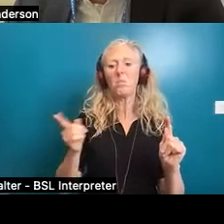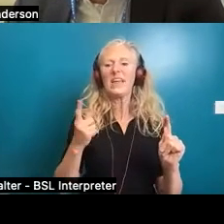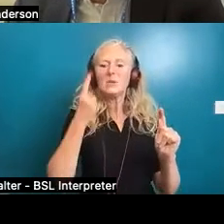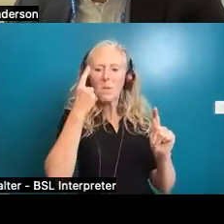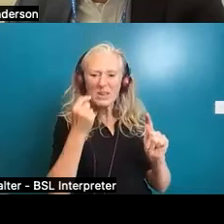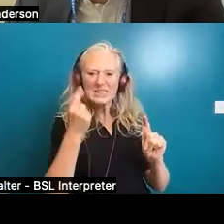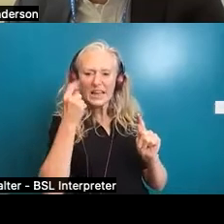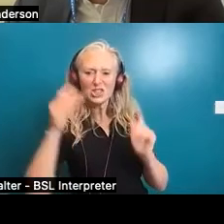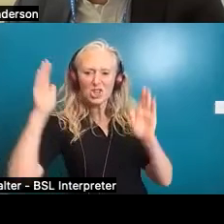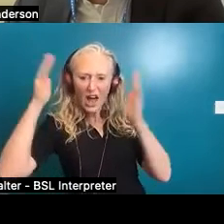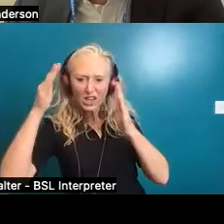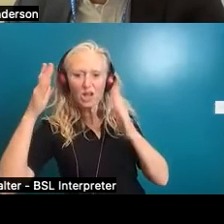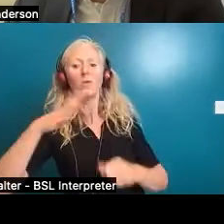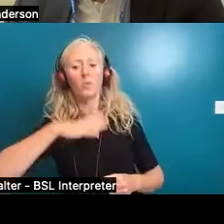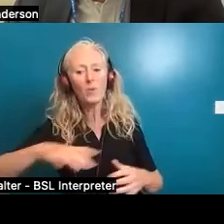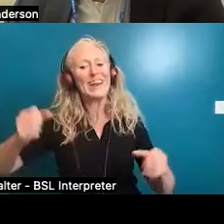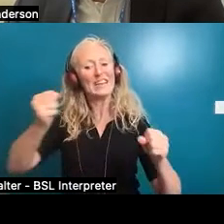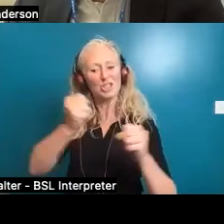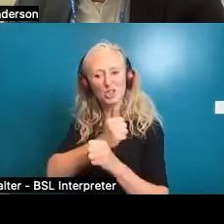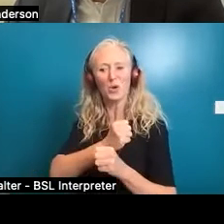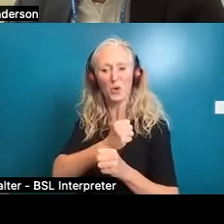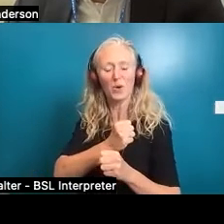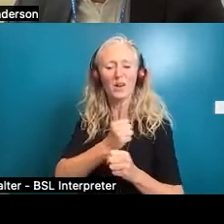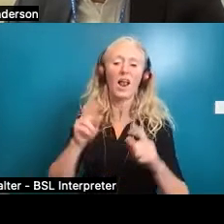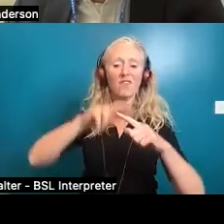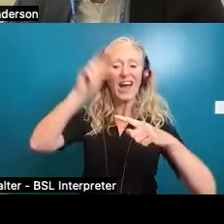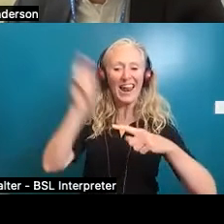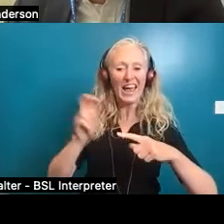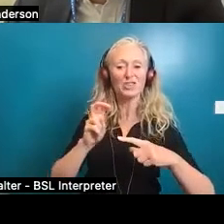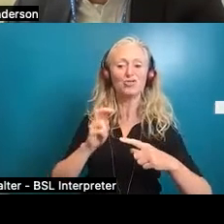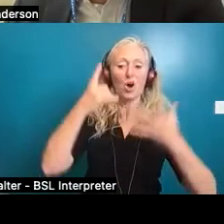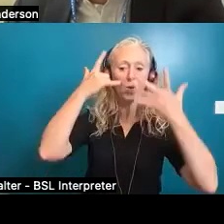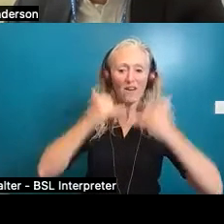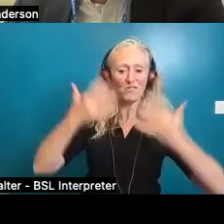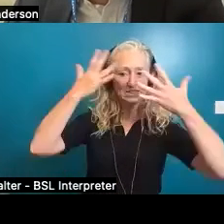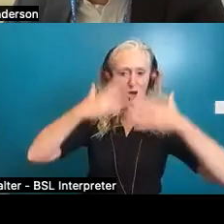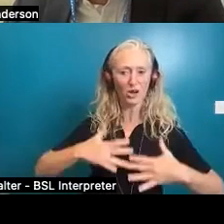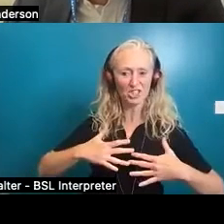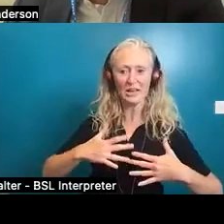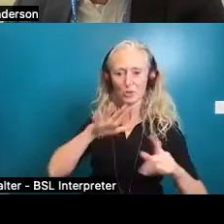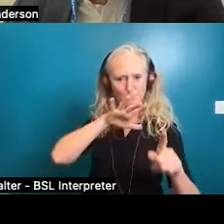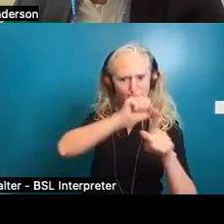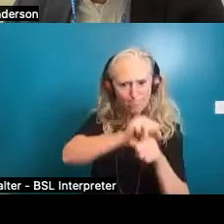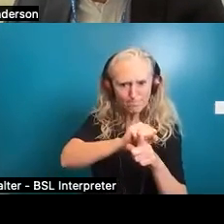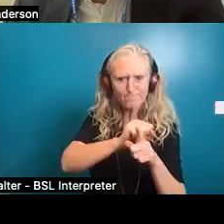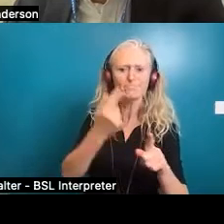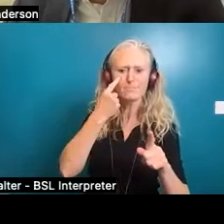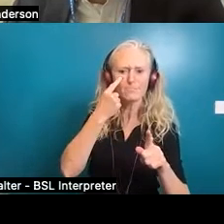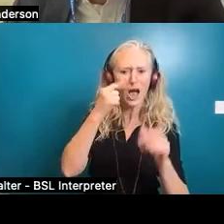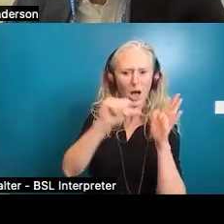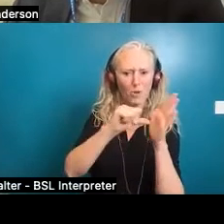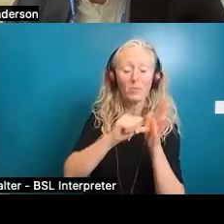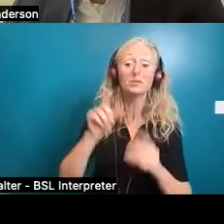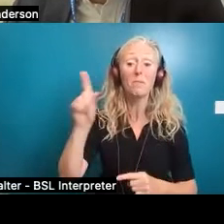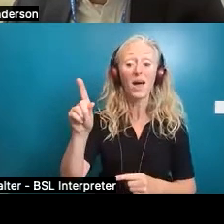can detect any of those eye problems. But I can envisage a rare scenario